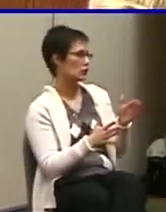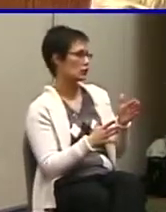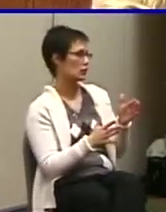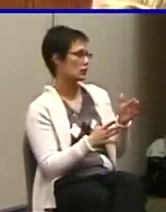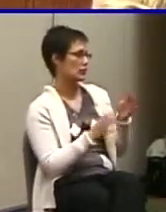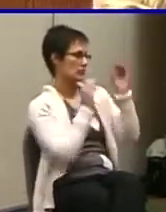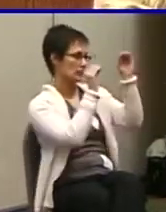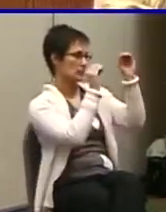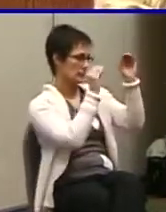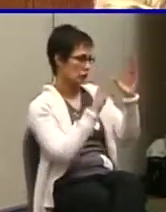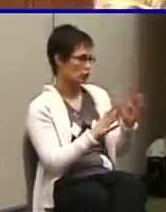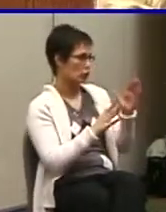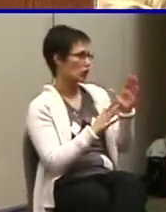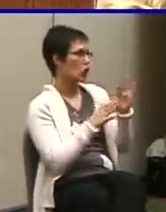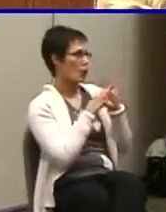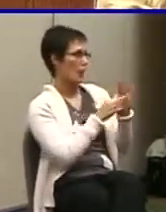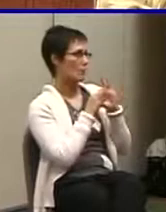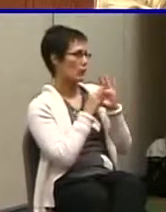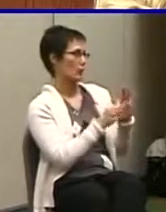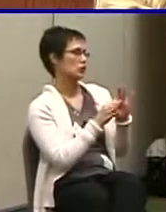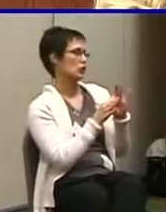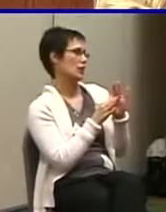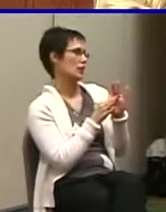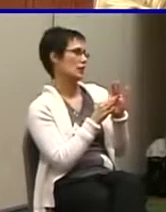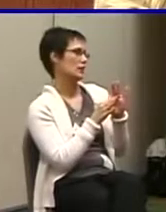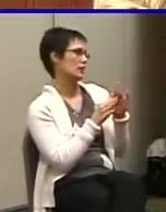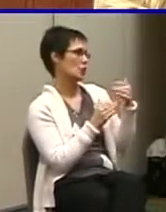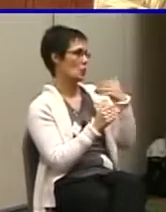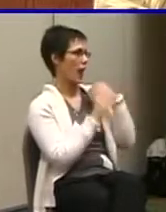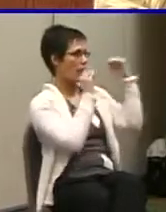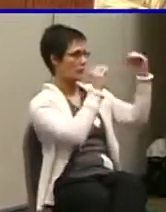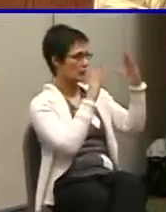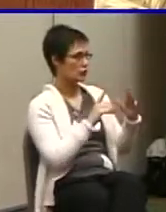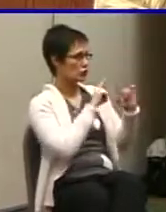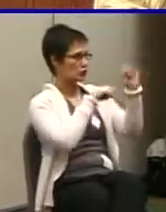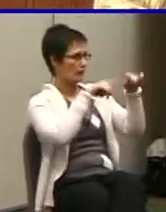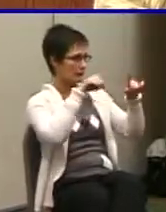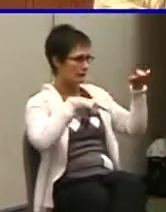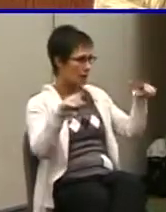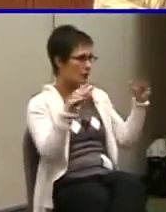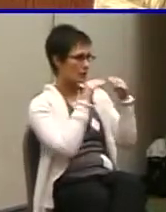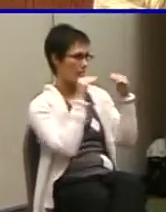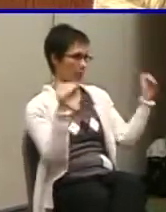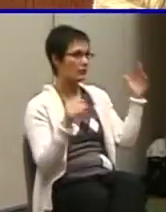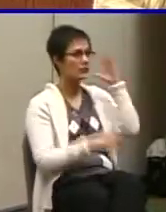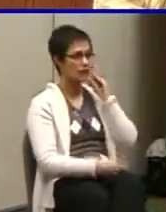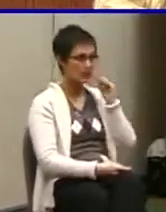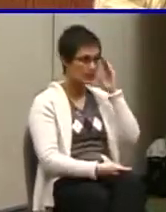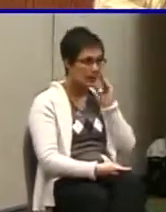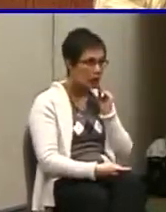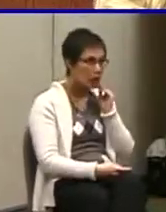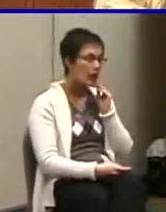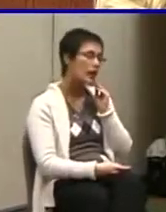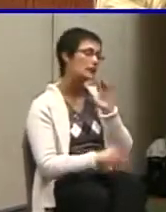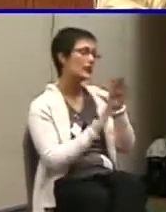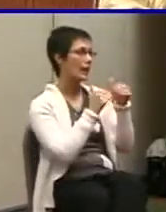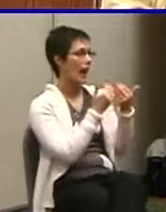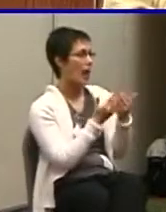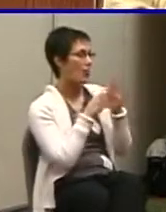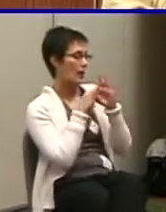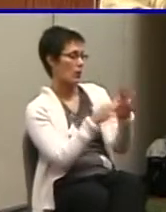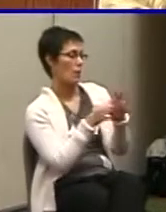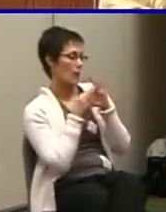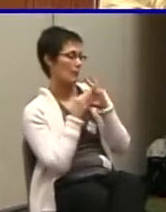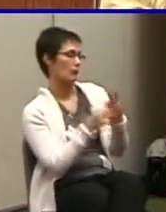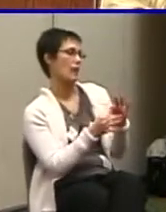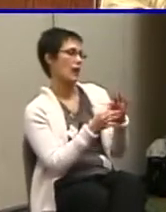teacher cooperation. You know, you've got teachers of various levels of experience and cooperation. They